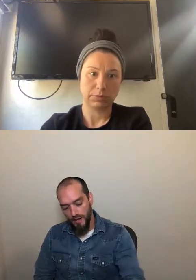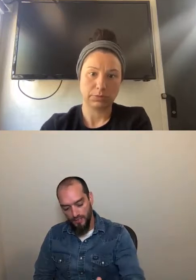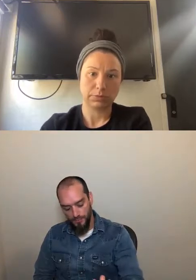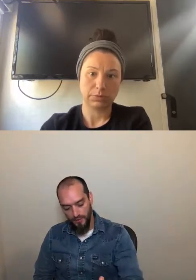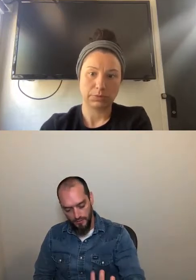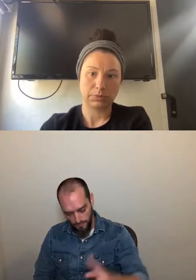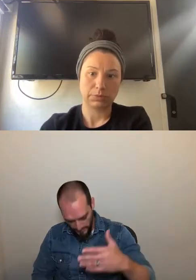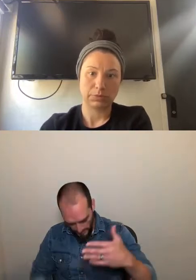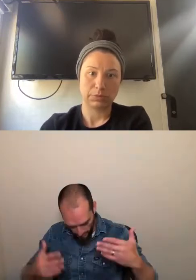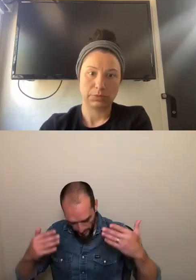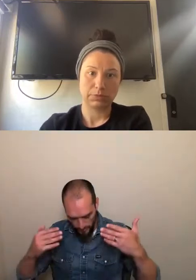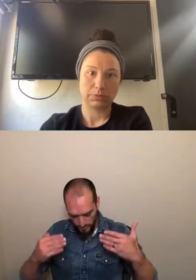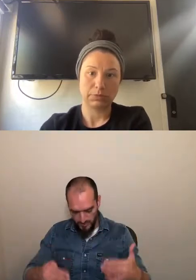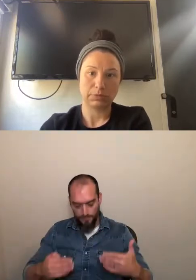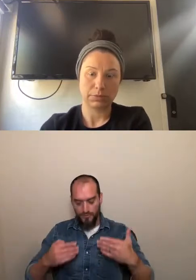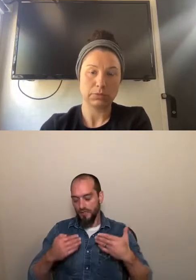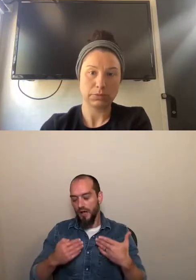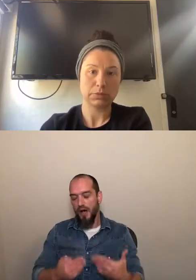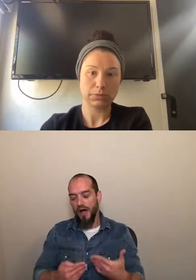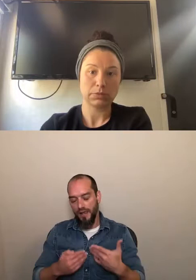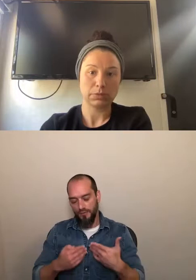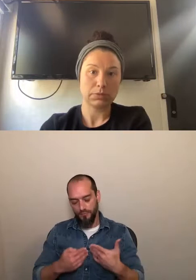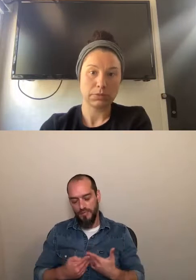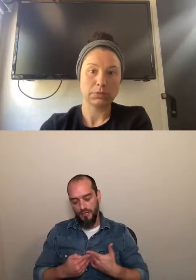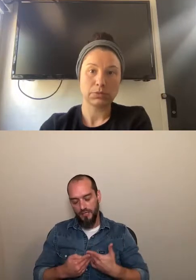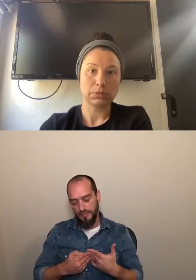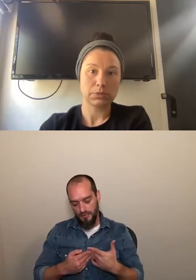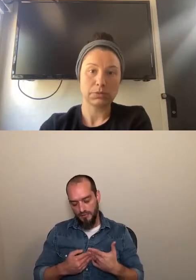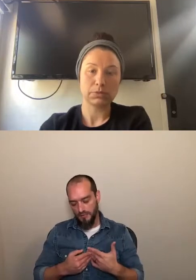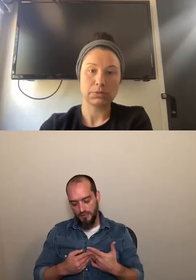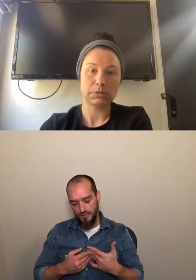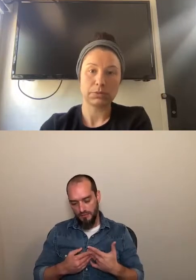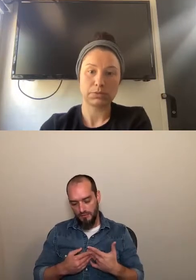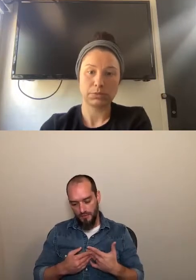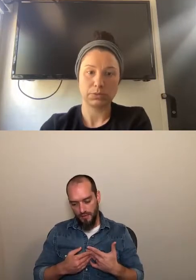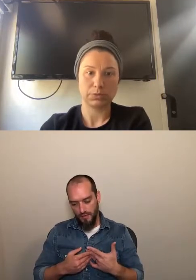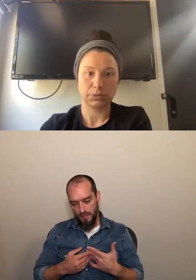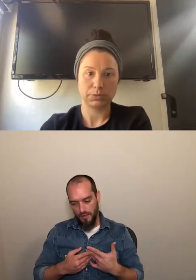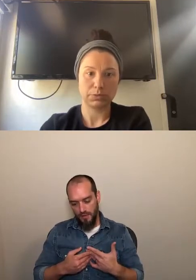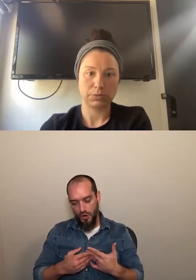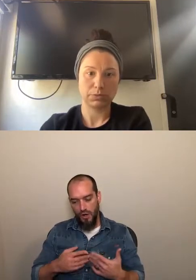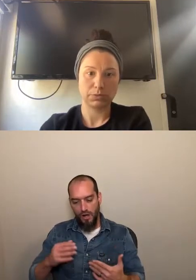In my experience, meaning I'm talking about the samples that I have obtained,